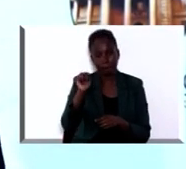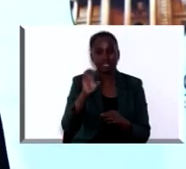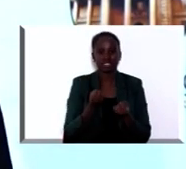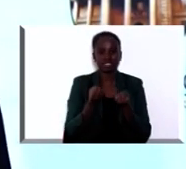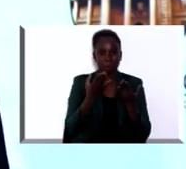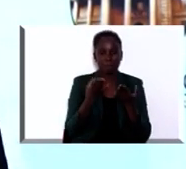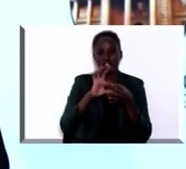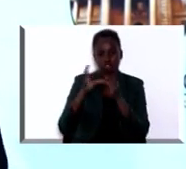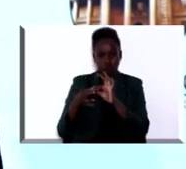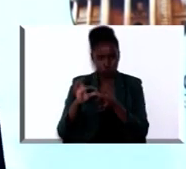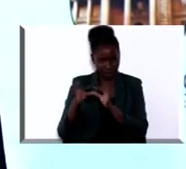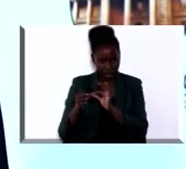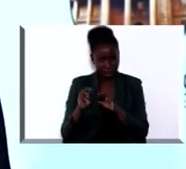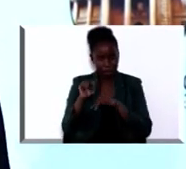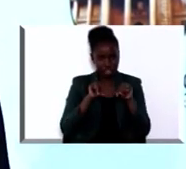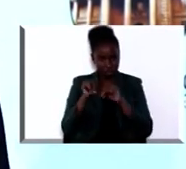Management and Human Resources.